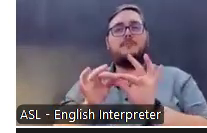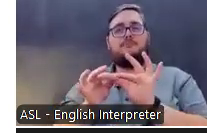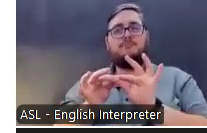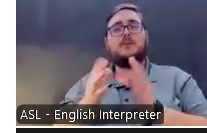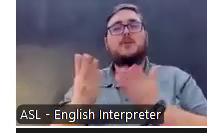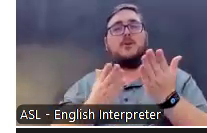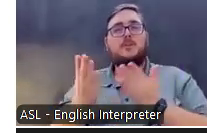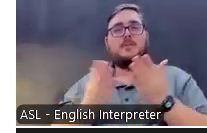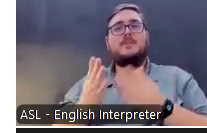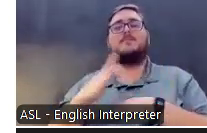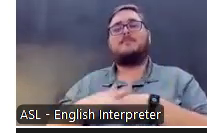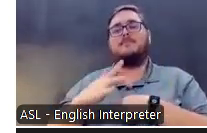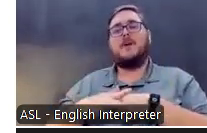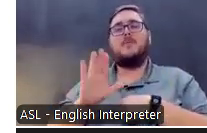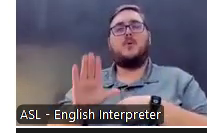Next slide, please.